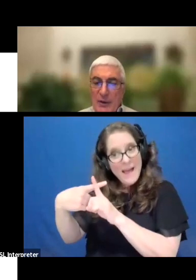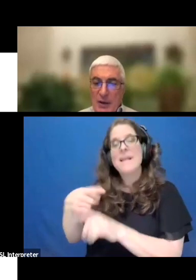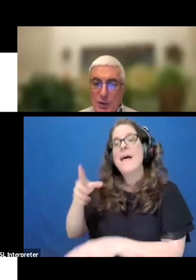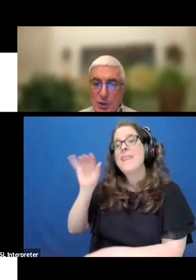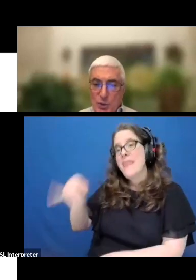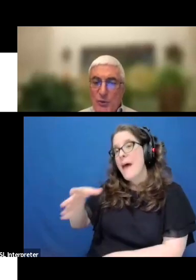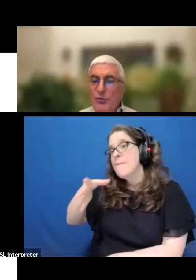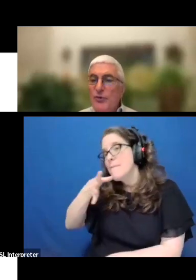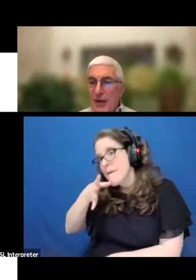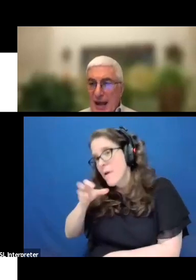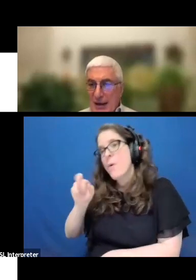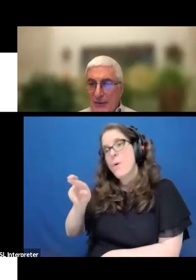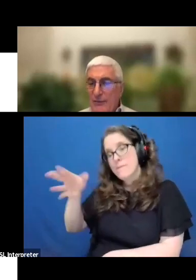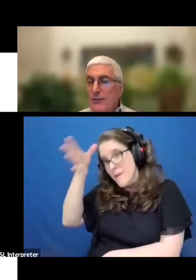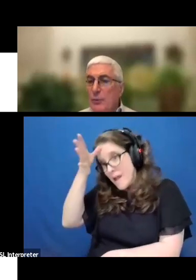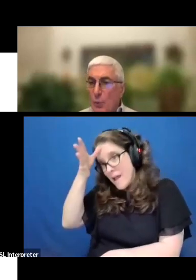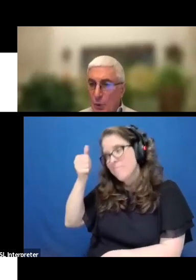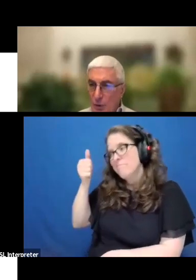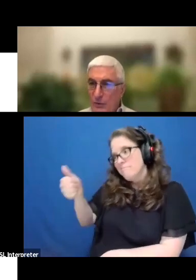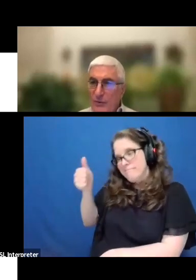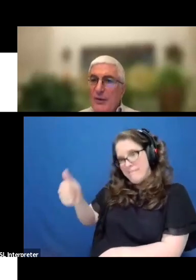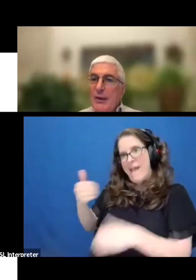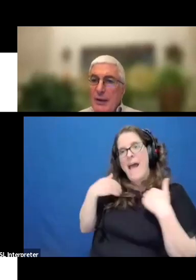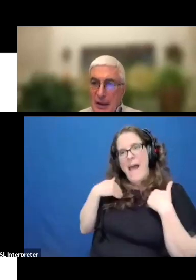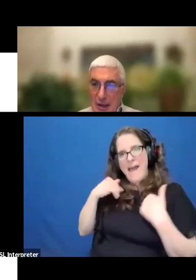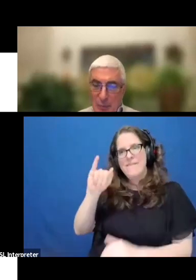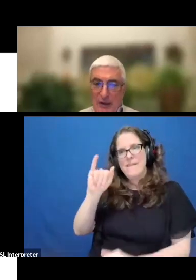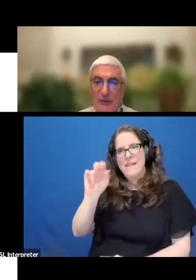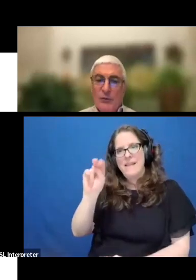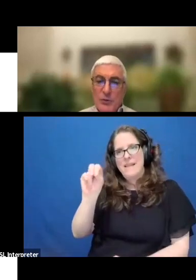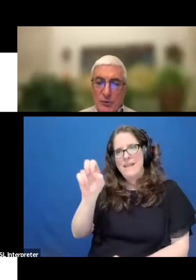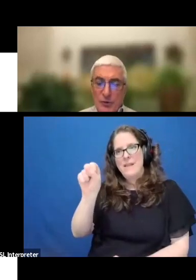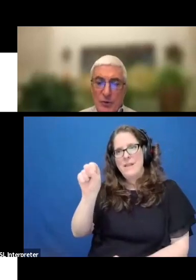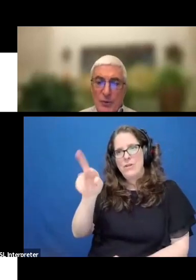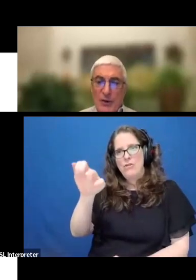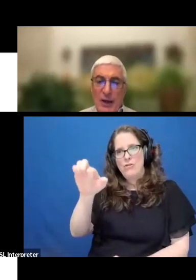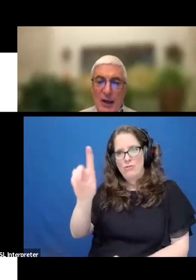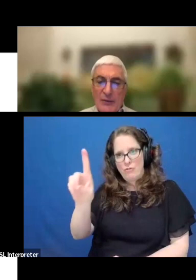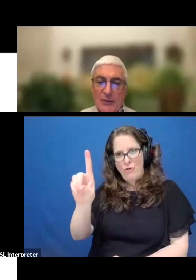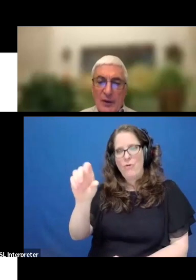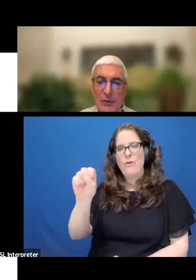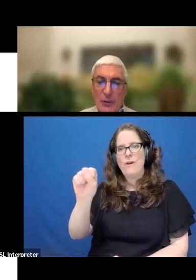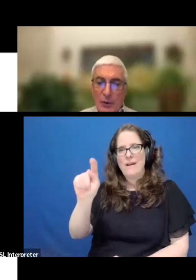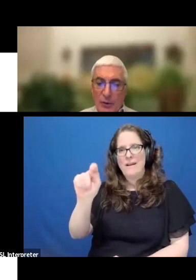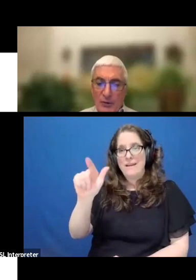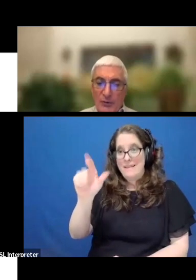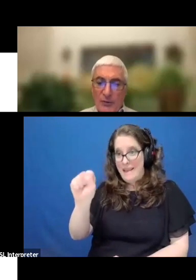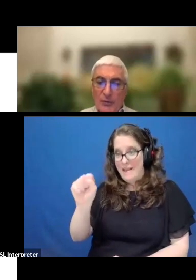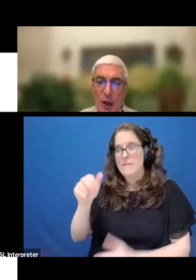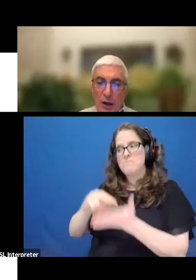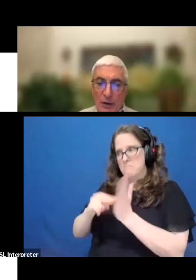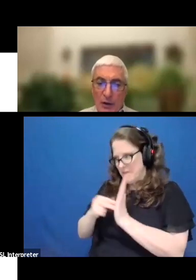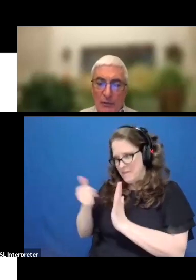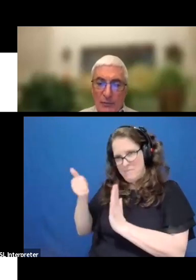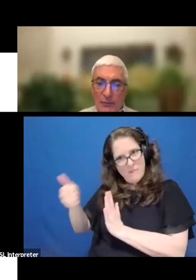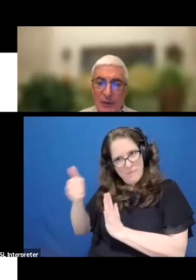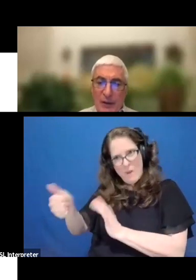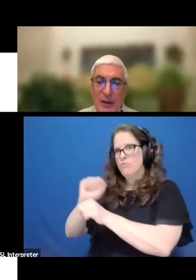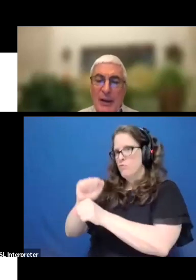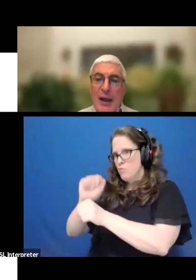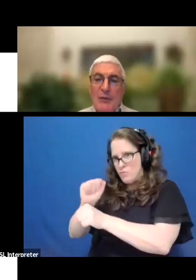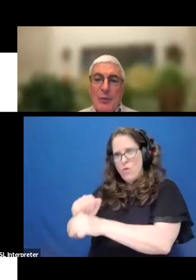has insured status, who worked and paid Social Security taxes on their earnings long